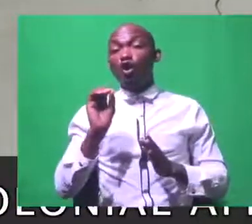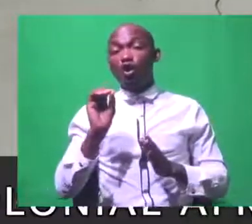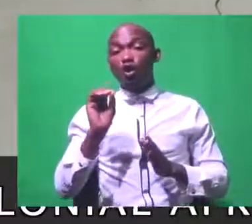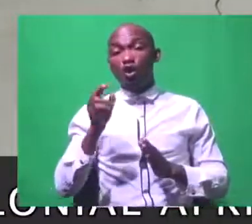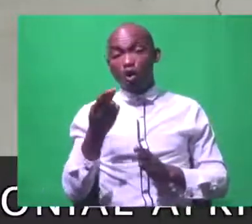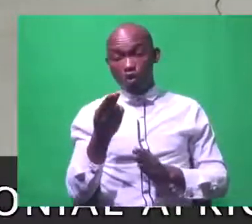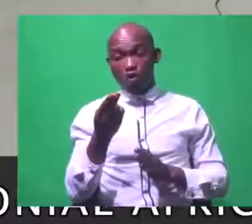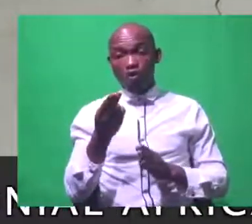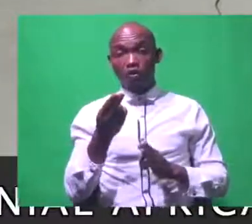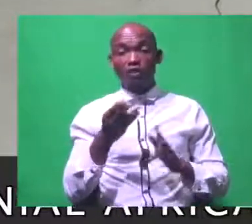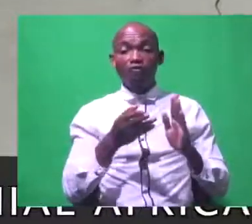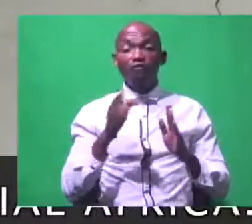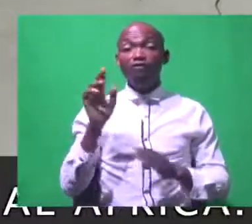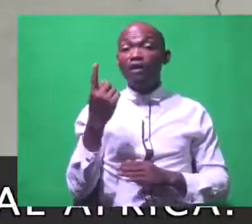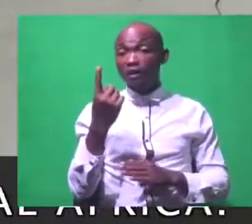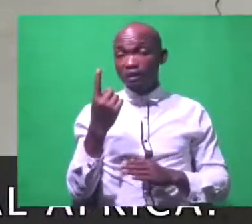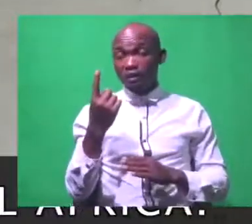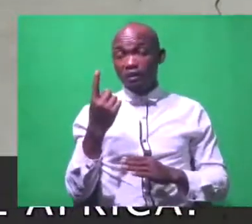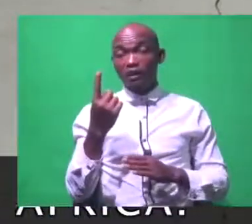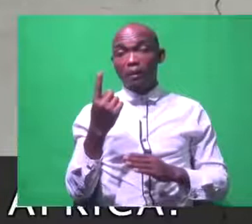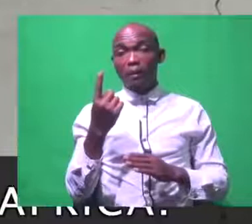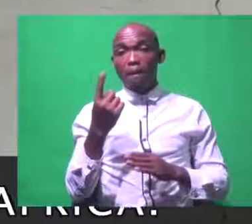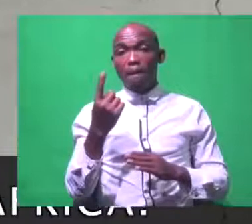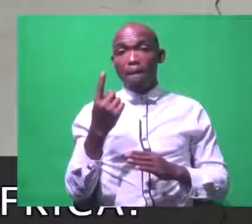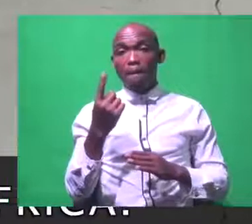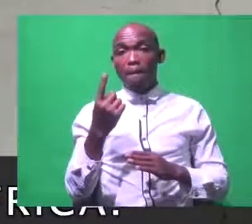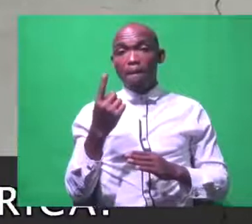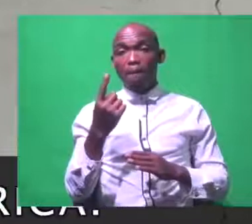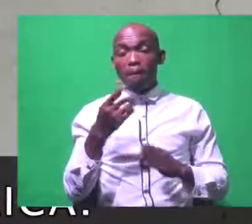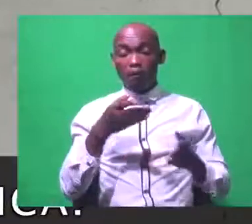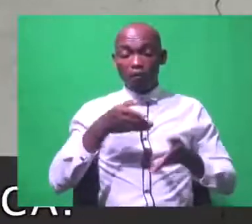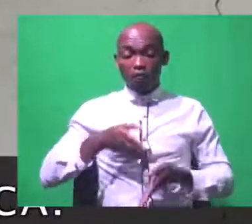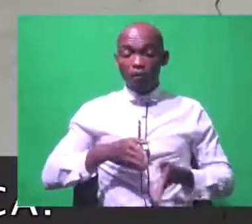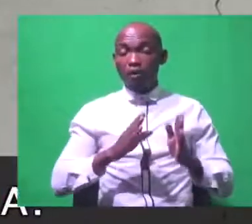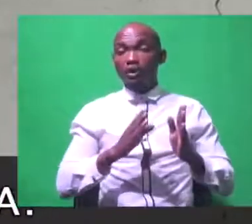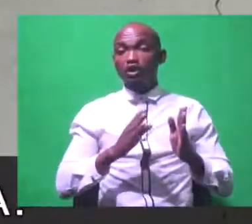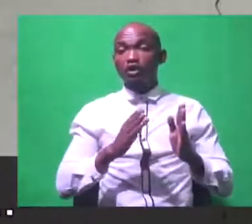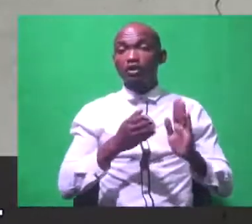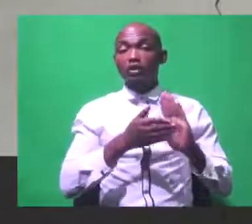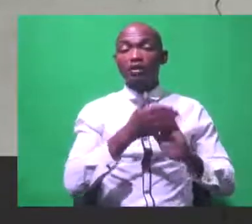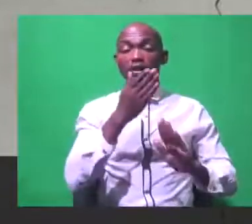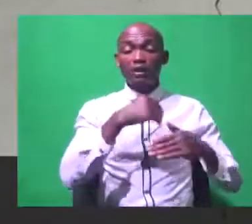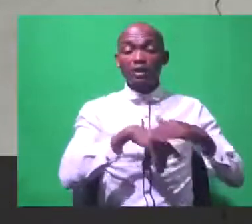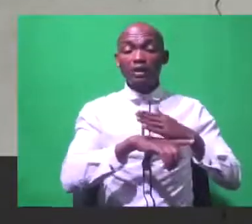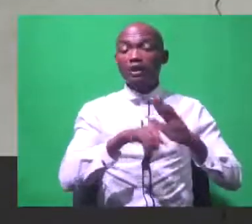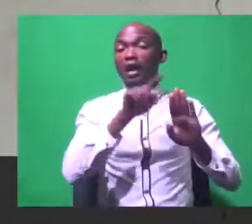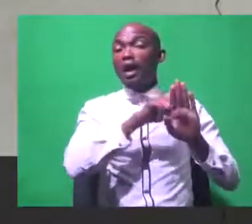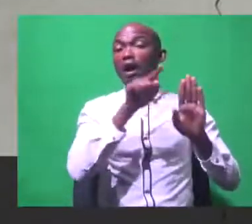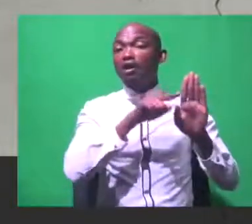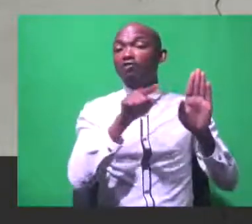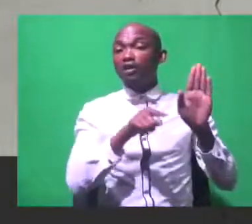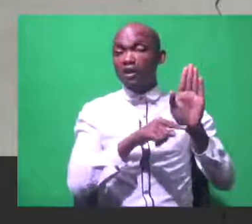social organization practiced by the Africans before the